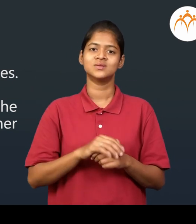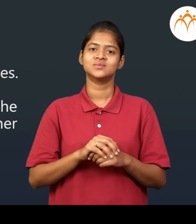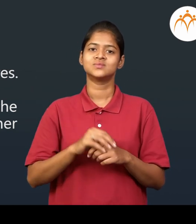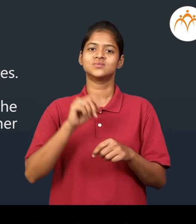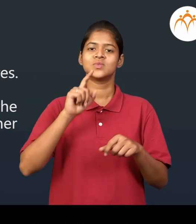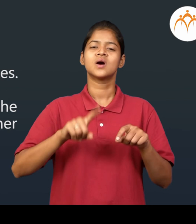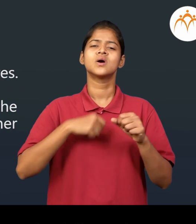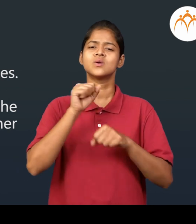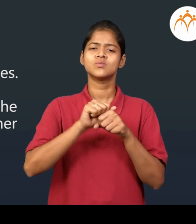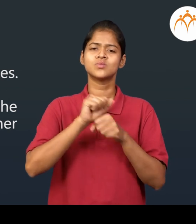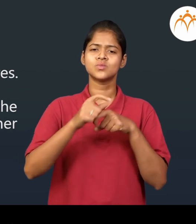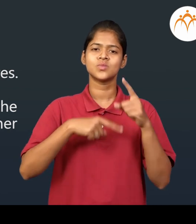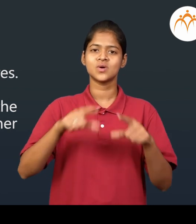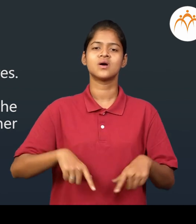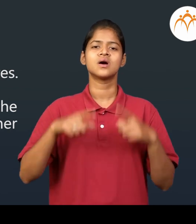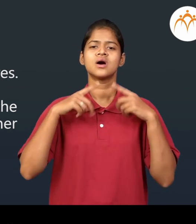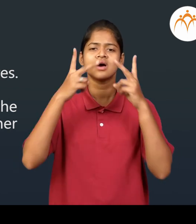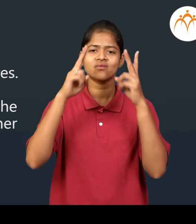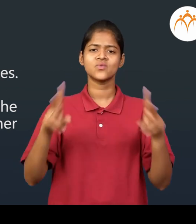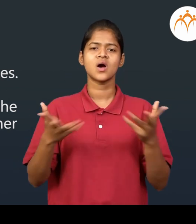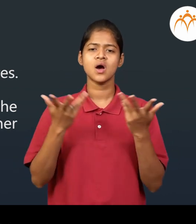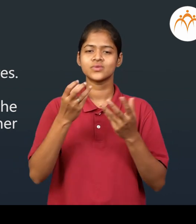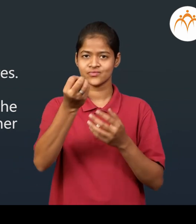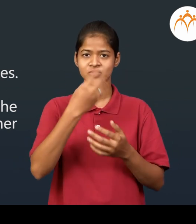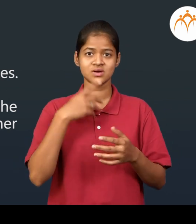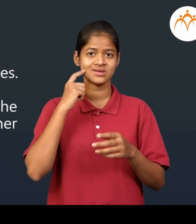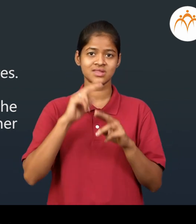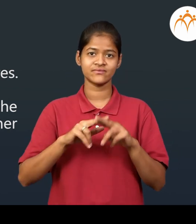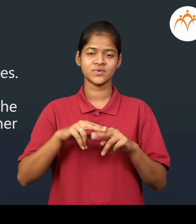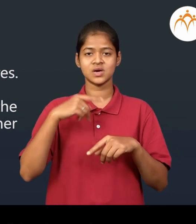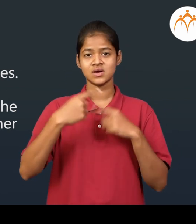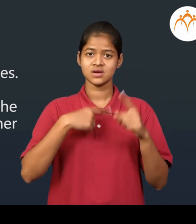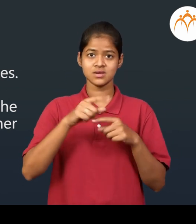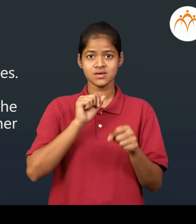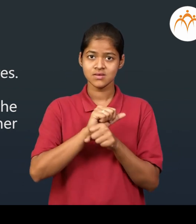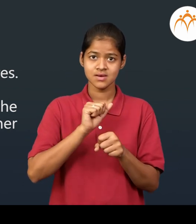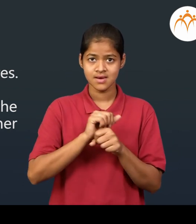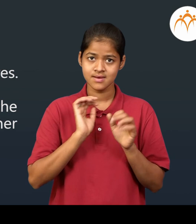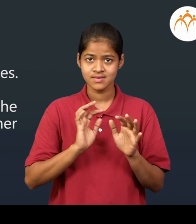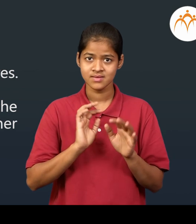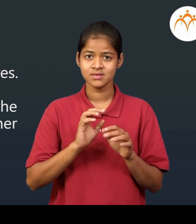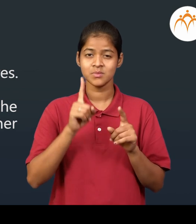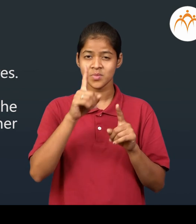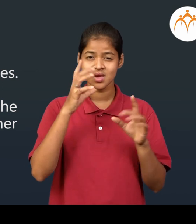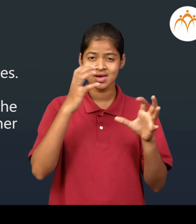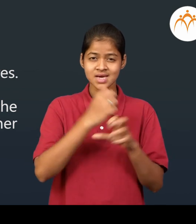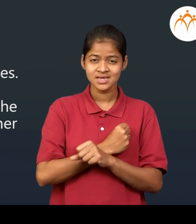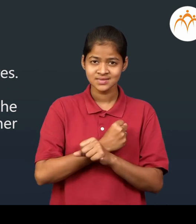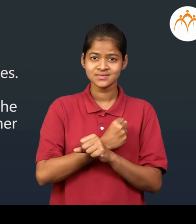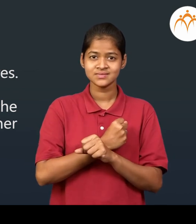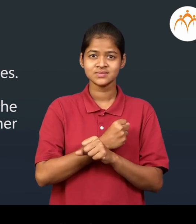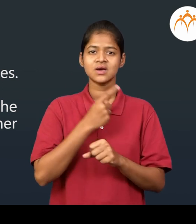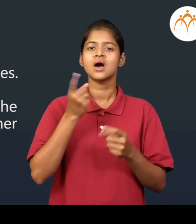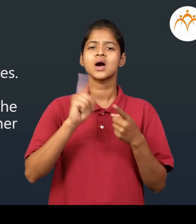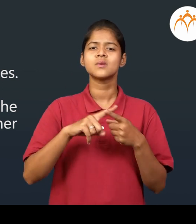routine of Yasha's mother and Afshan's mother. What will happen if we miss